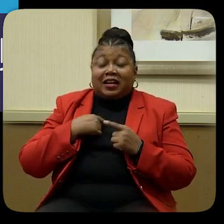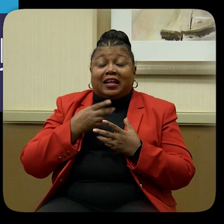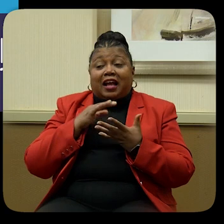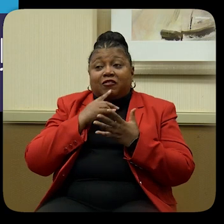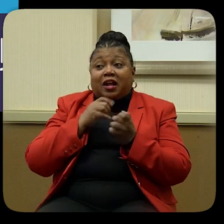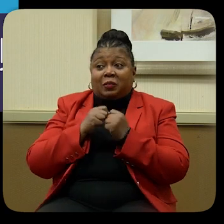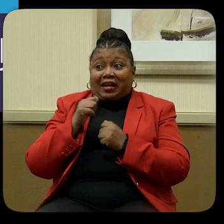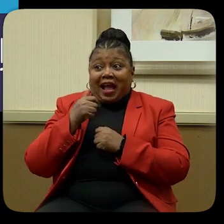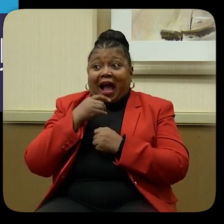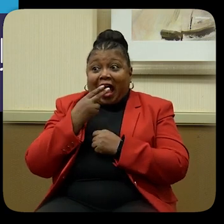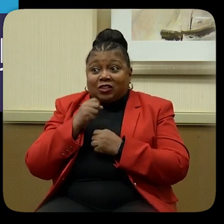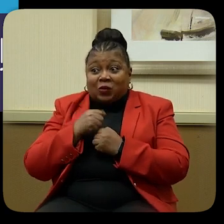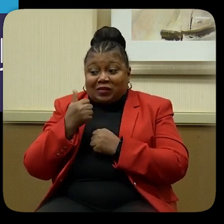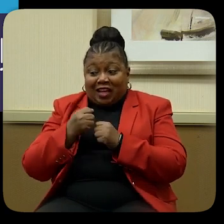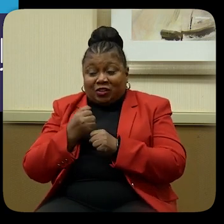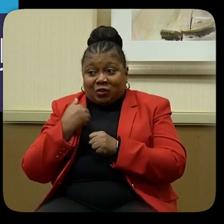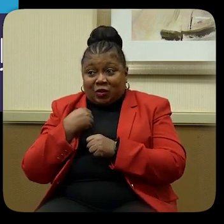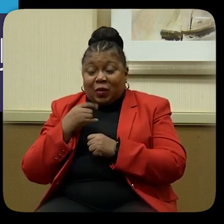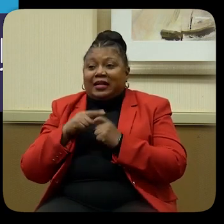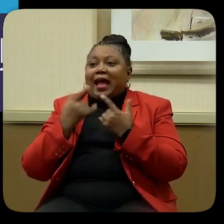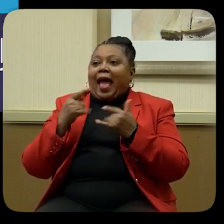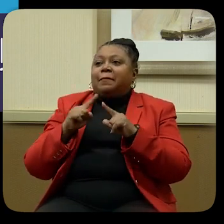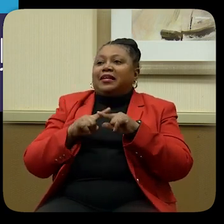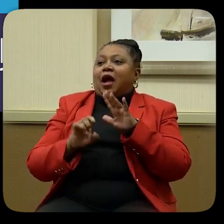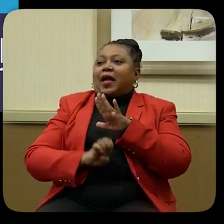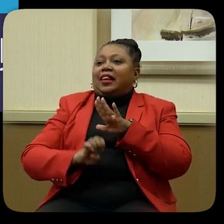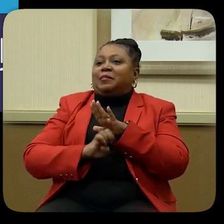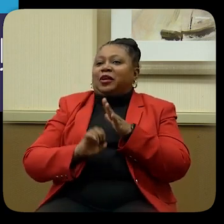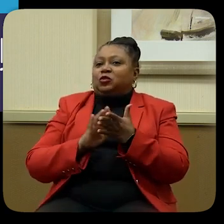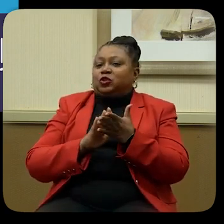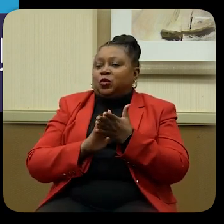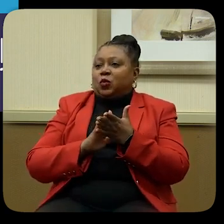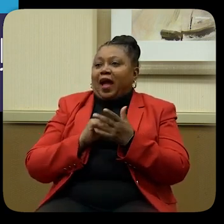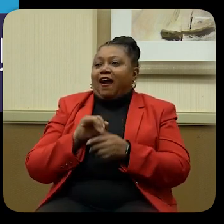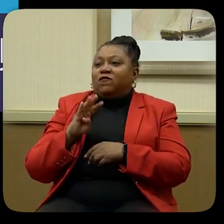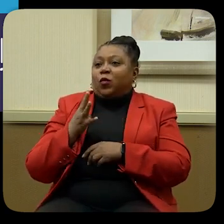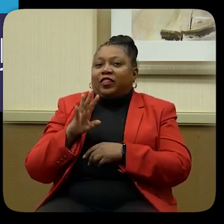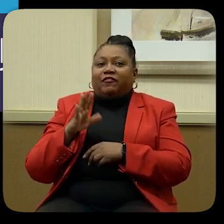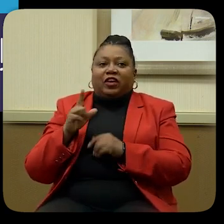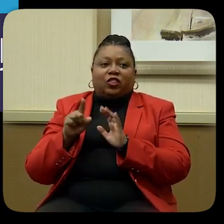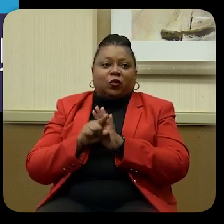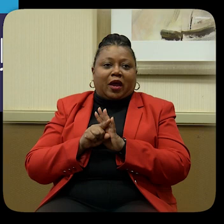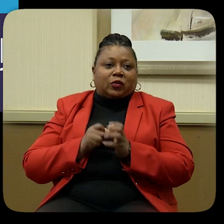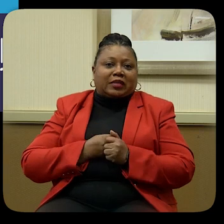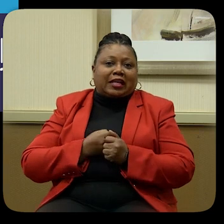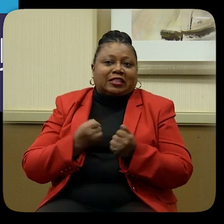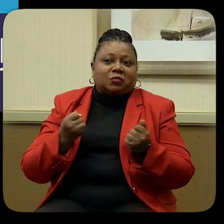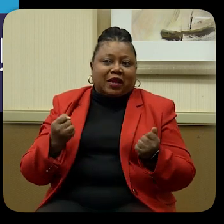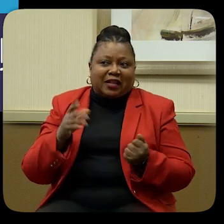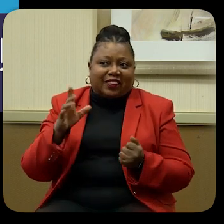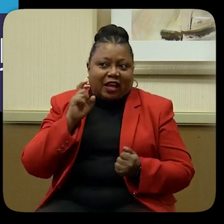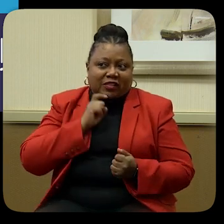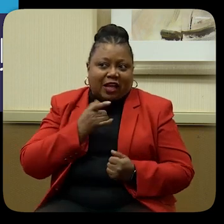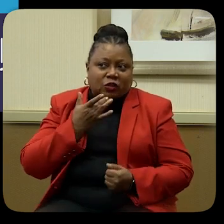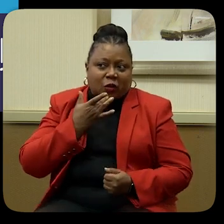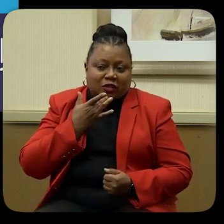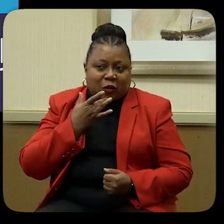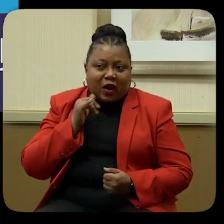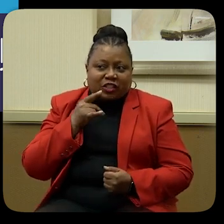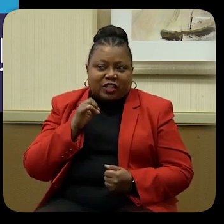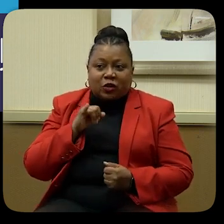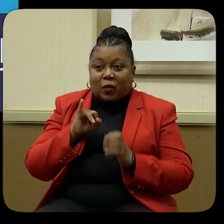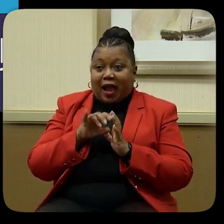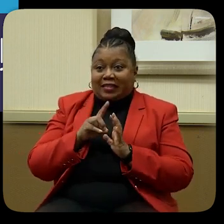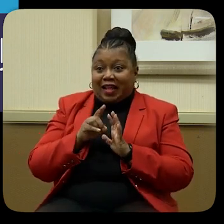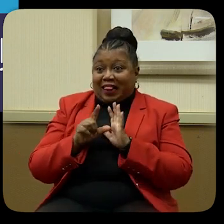high schools 10 years ago, having with elementary schools now, having like 4th and 5th graders expressing their sexual orientation or gender